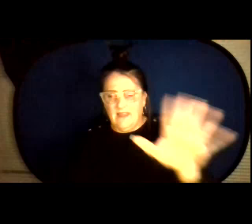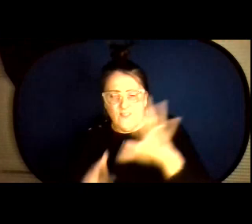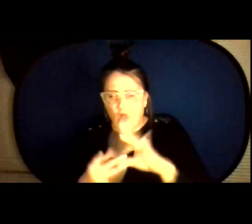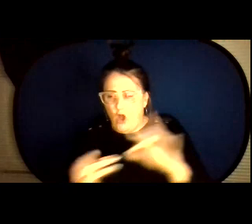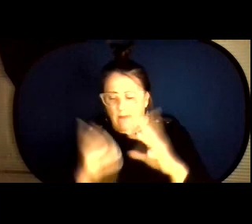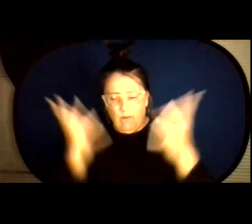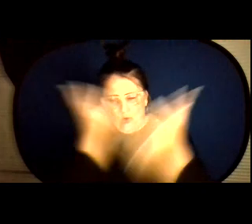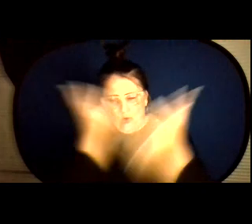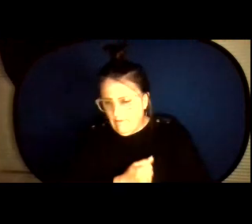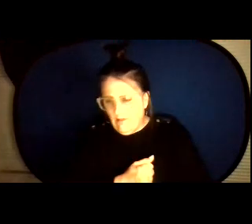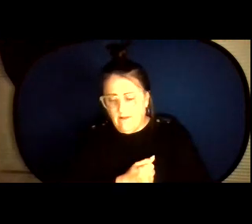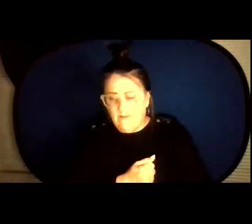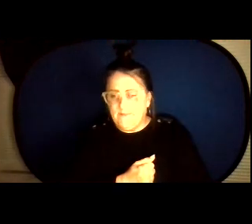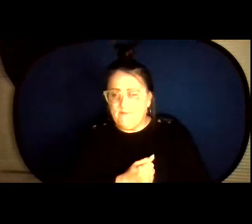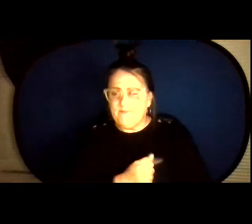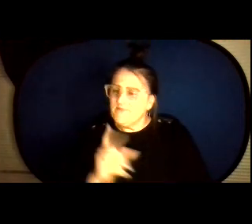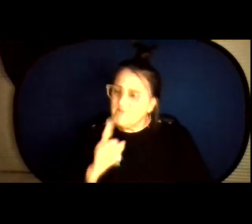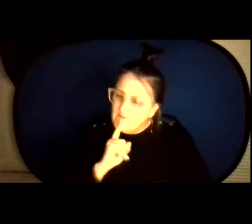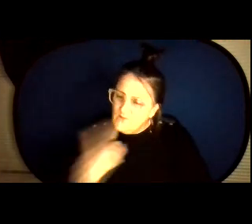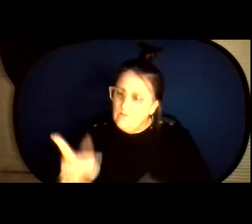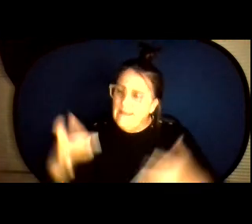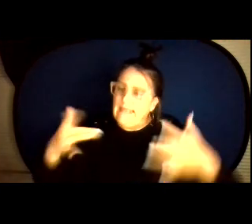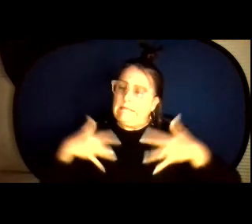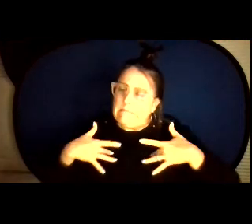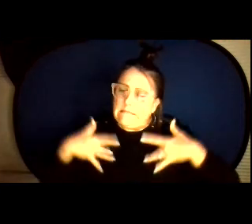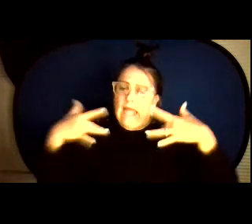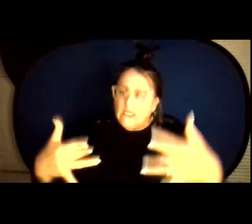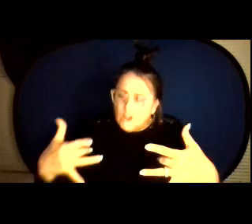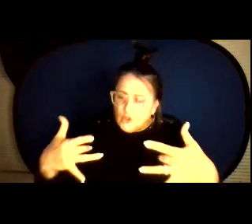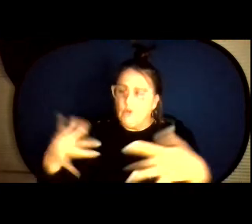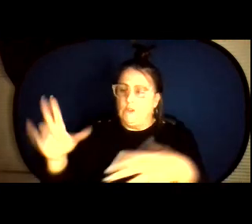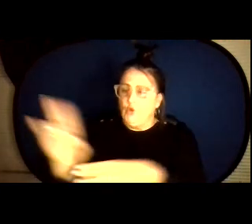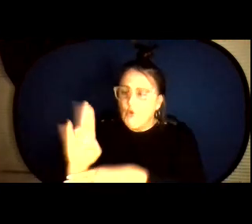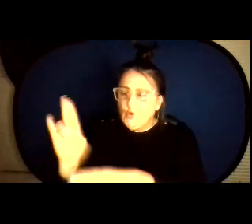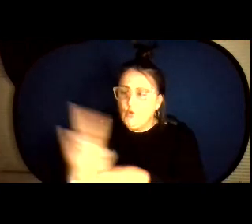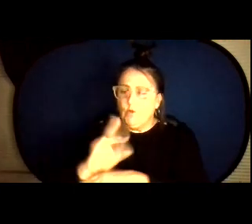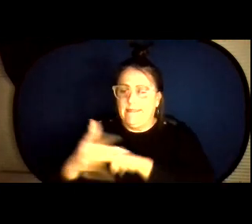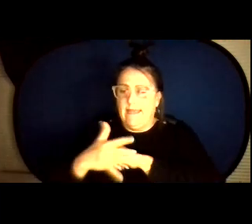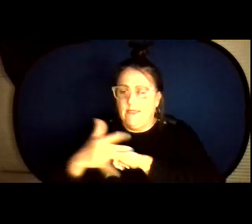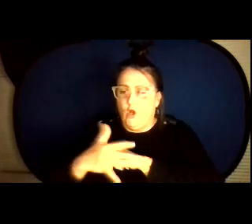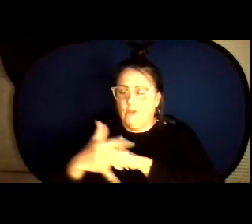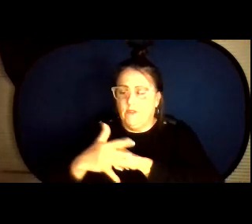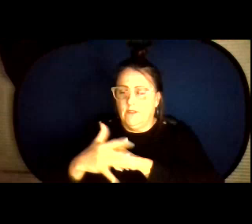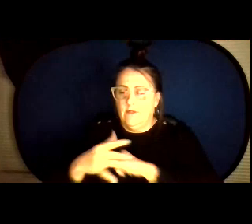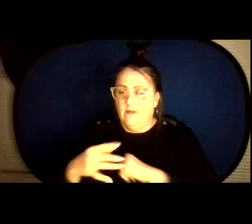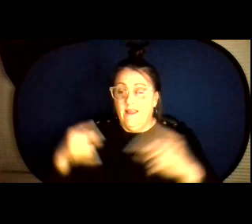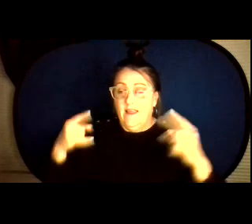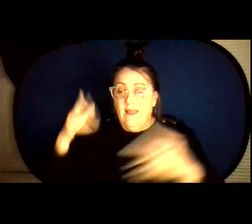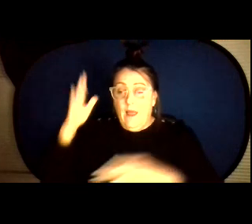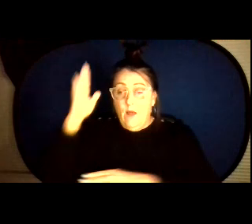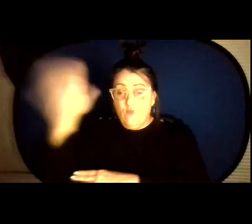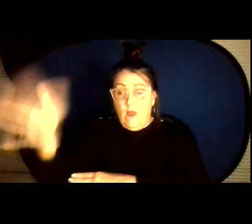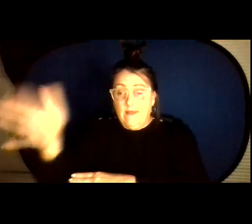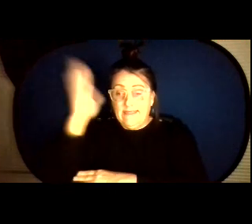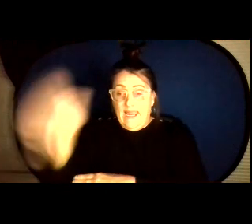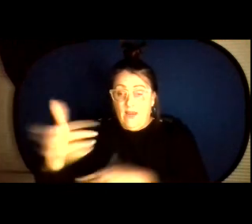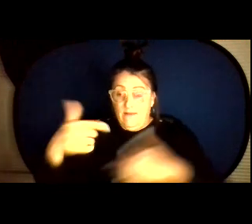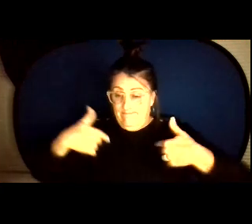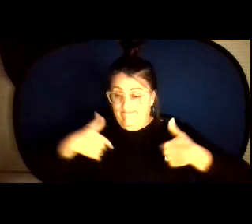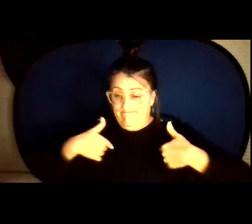about, being really intentional about how we use technology. This has been a presentation that I've been personally